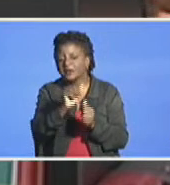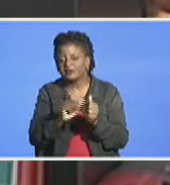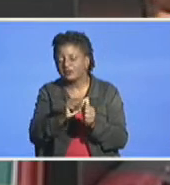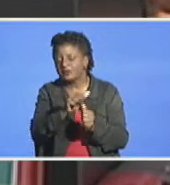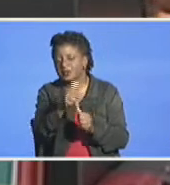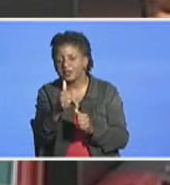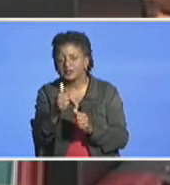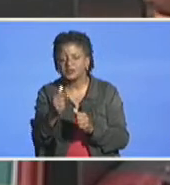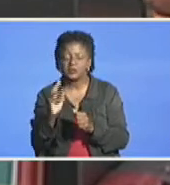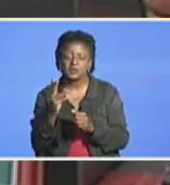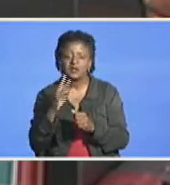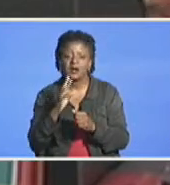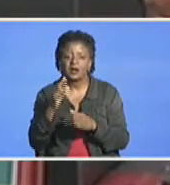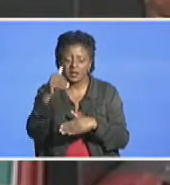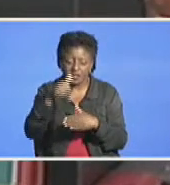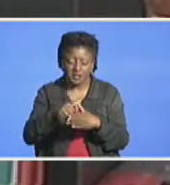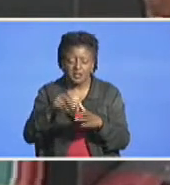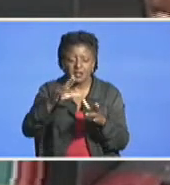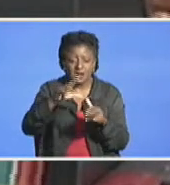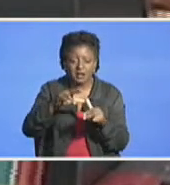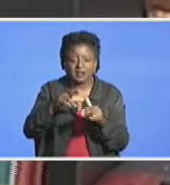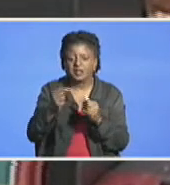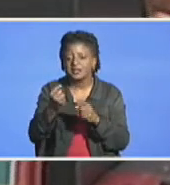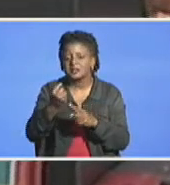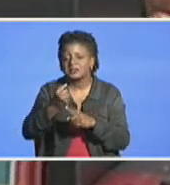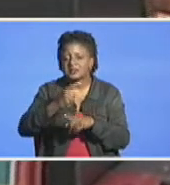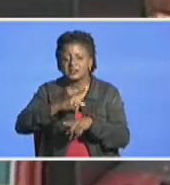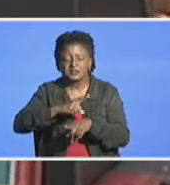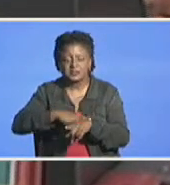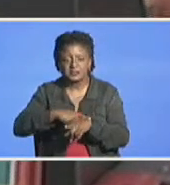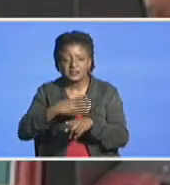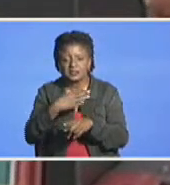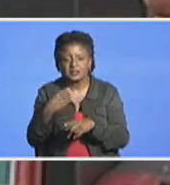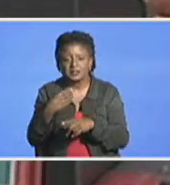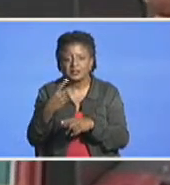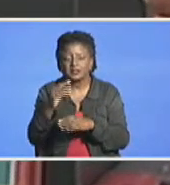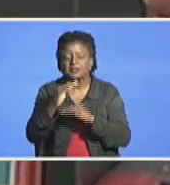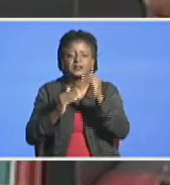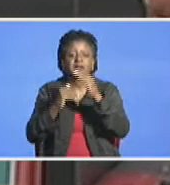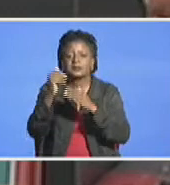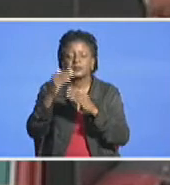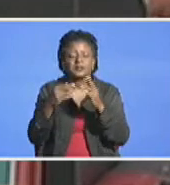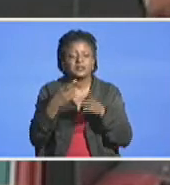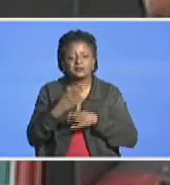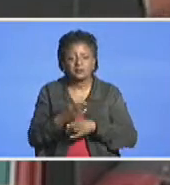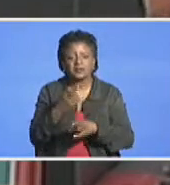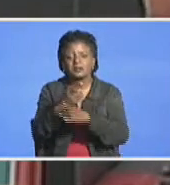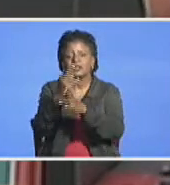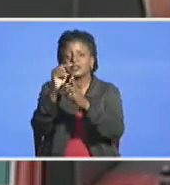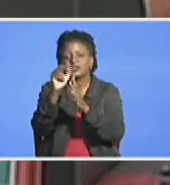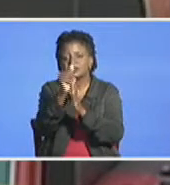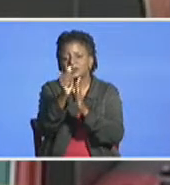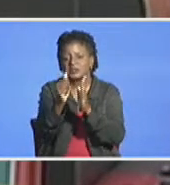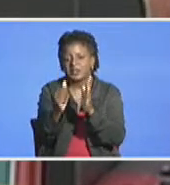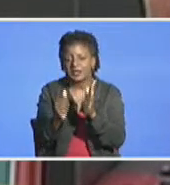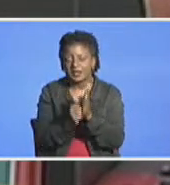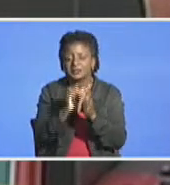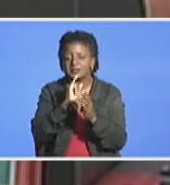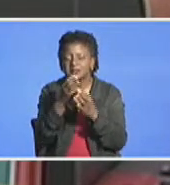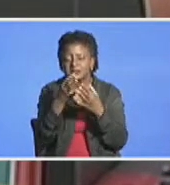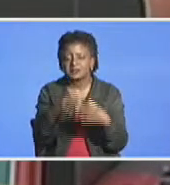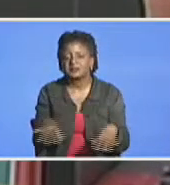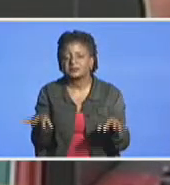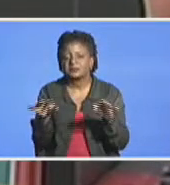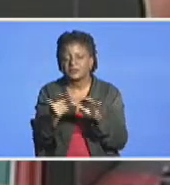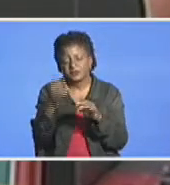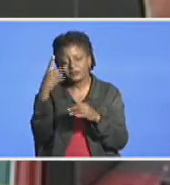into hurricane season, colleagues, and the Building Regulations Act is absolutely critical for